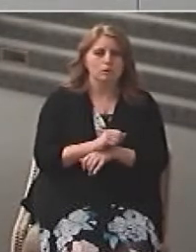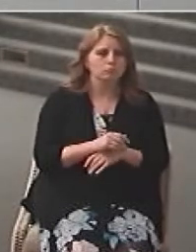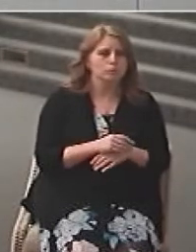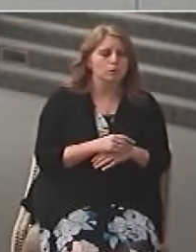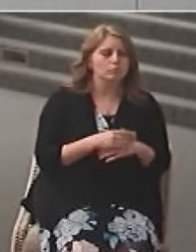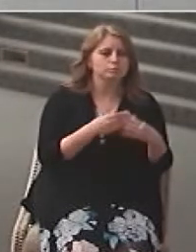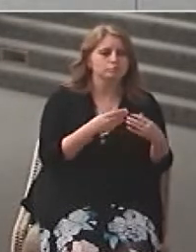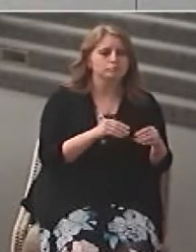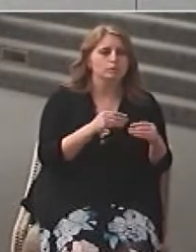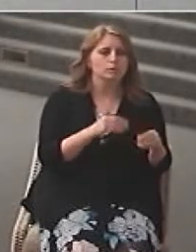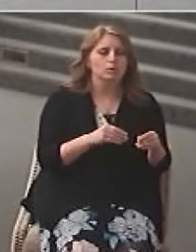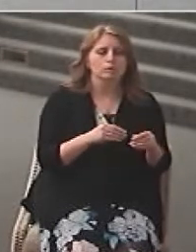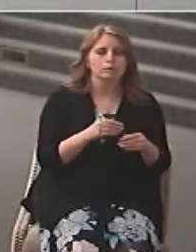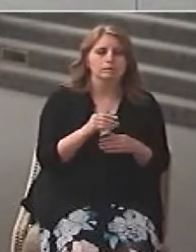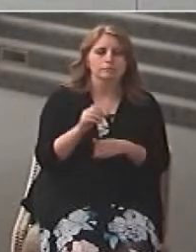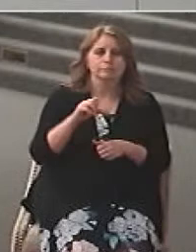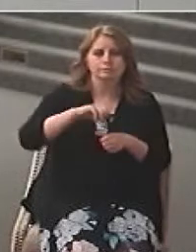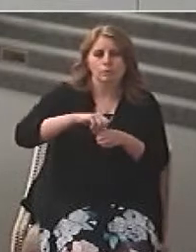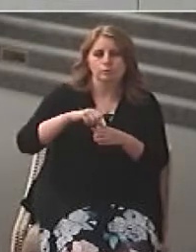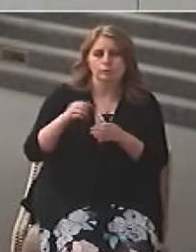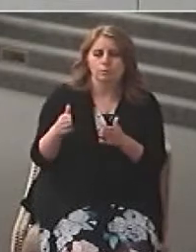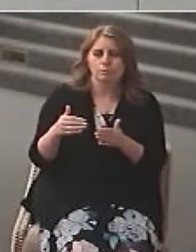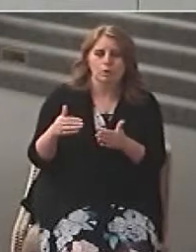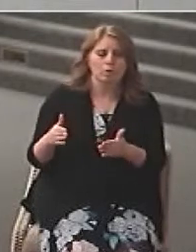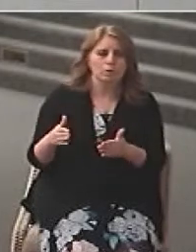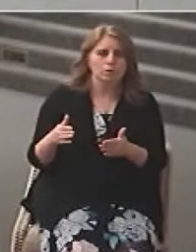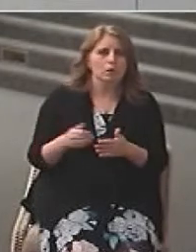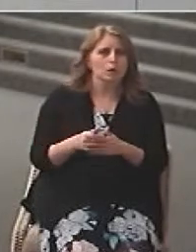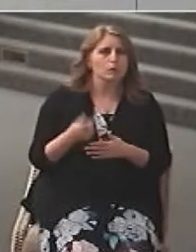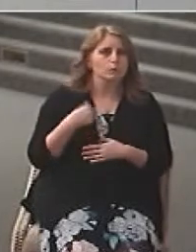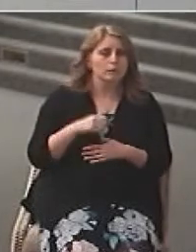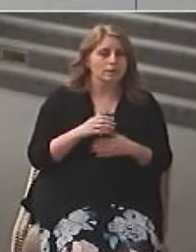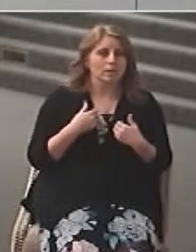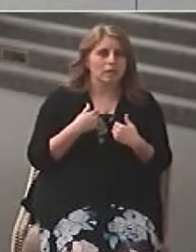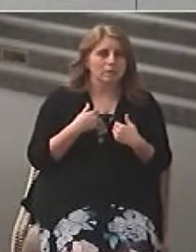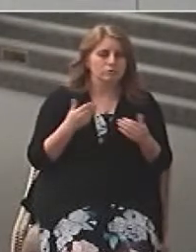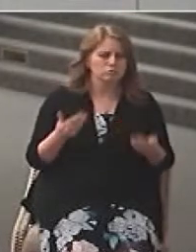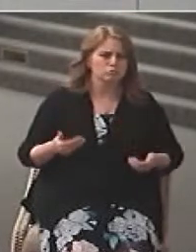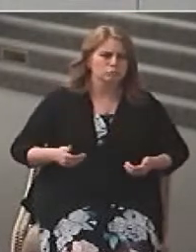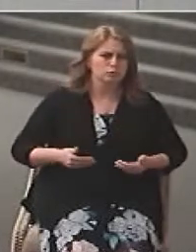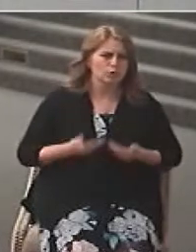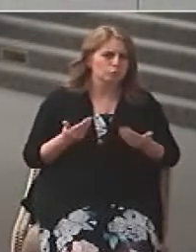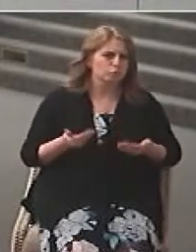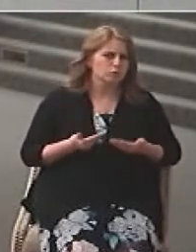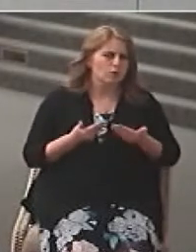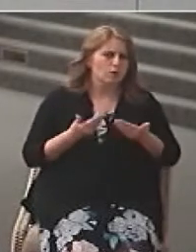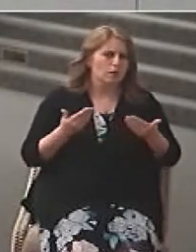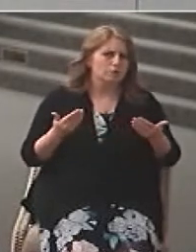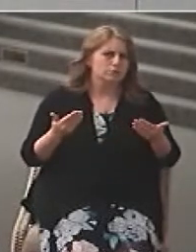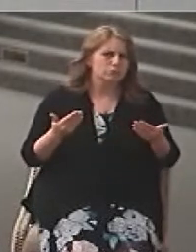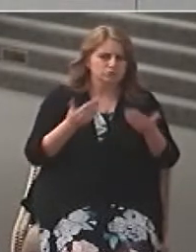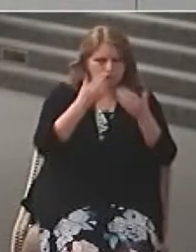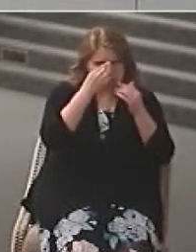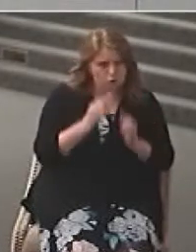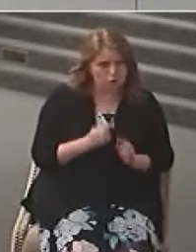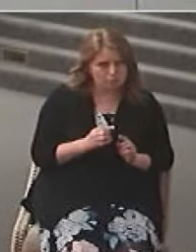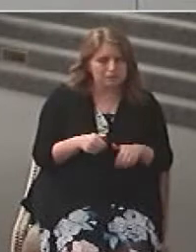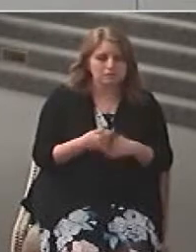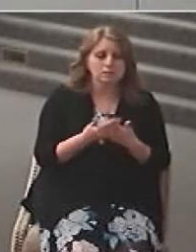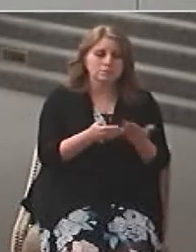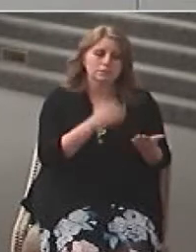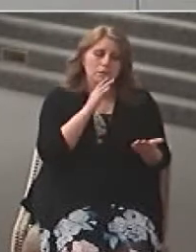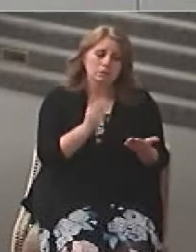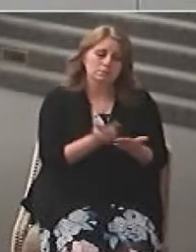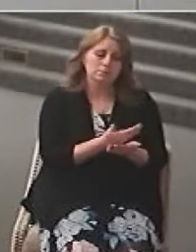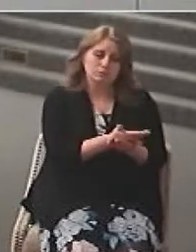at the gas station, that we might have the courage and the determination to just give them the gospel,